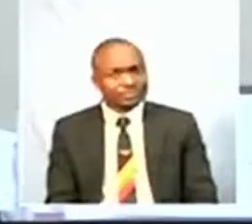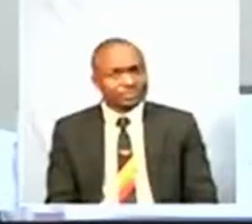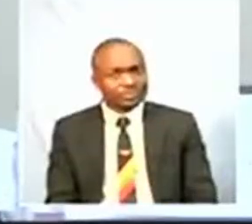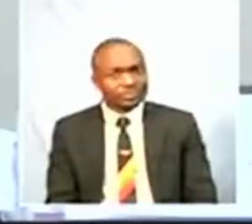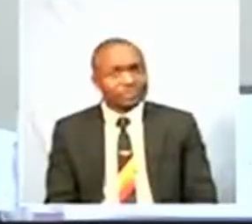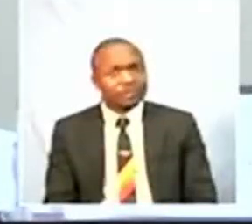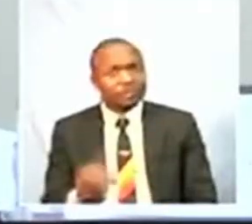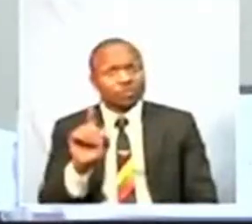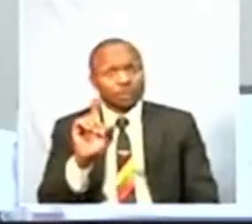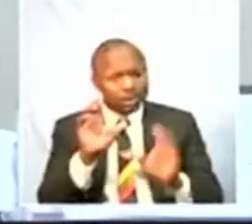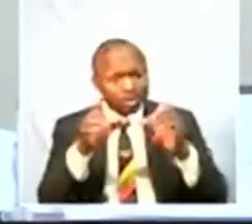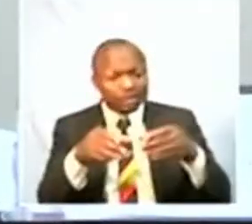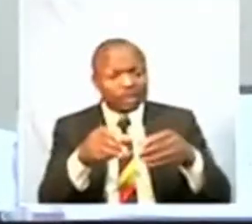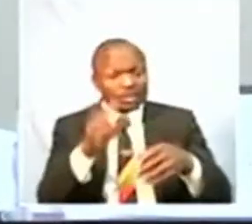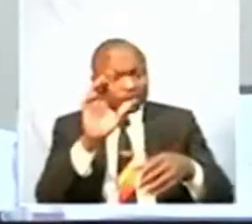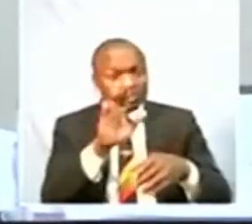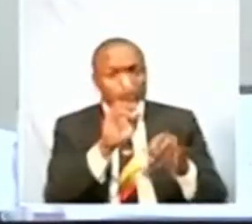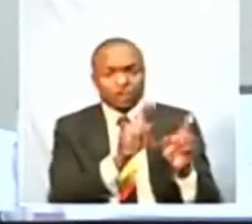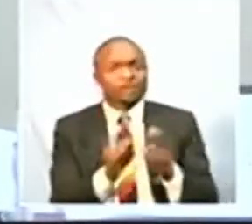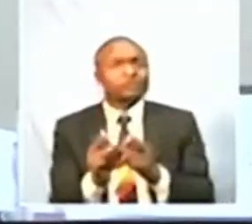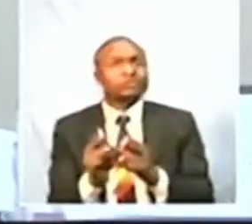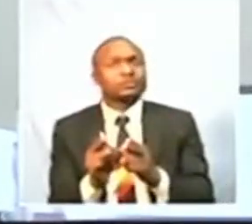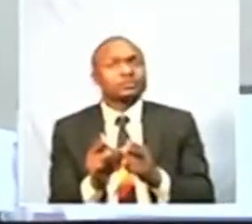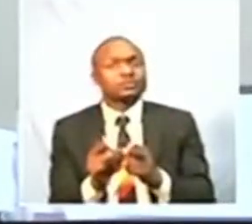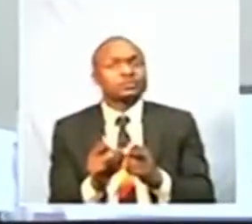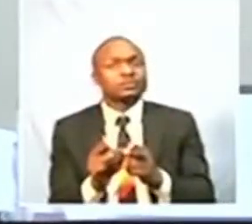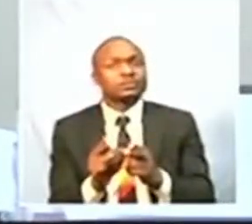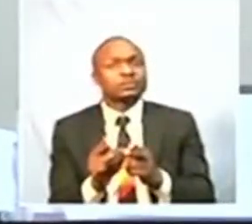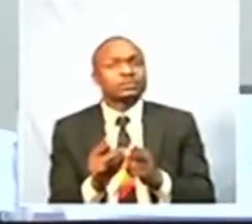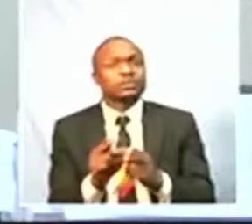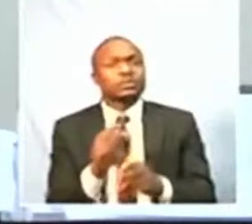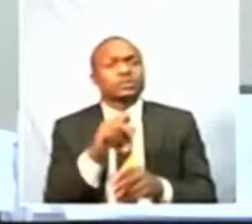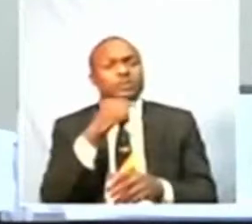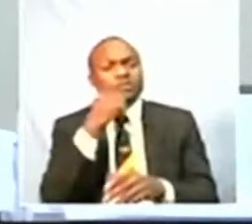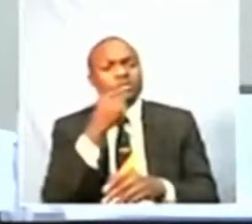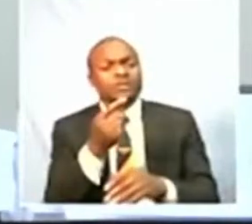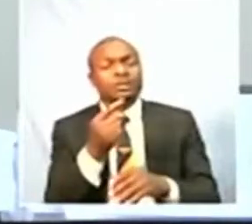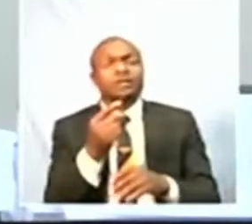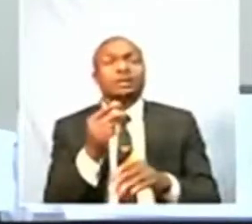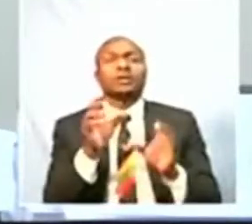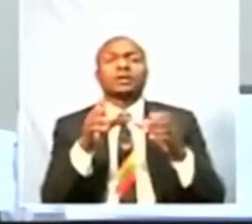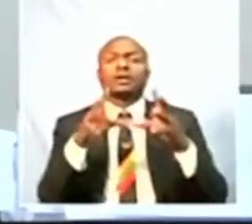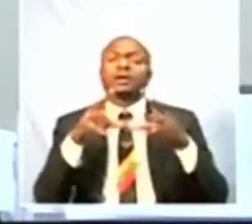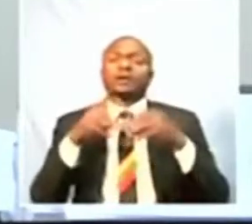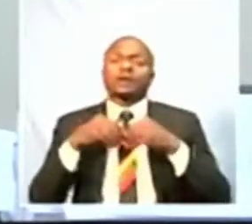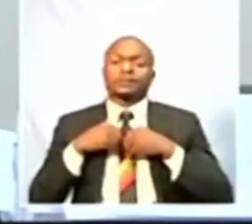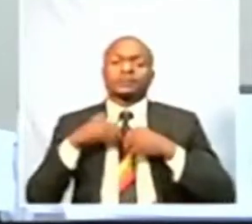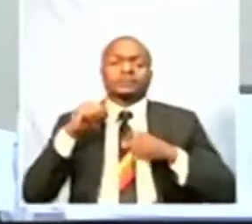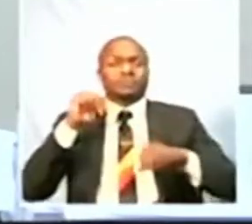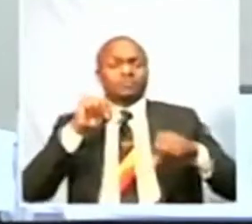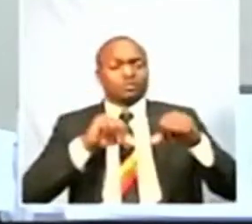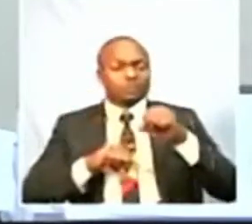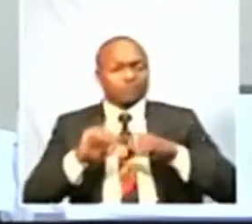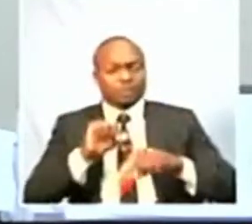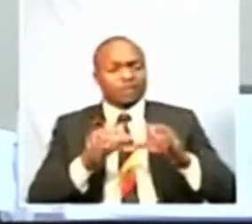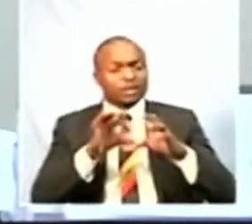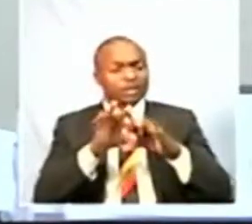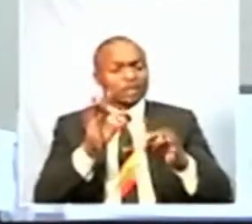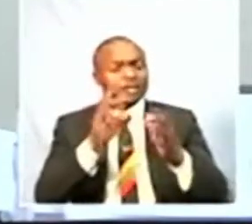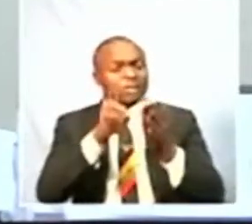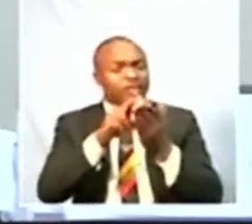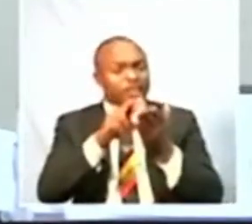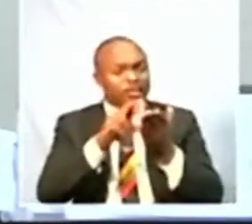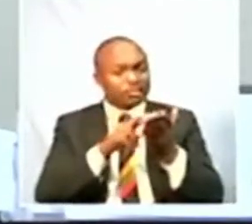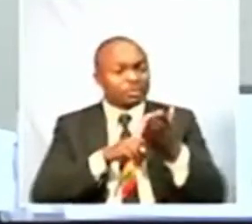Where is the council? And your response? You say council acknowledges the observation of the auditors and wishes to report that at the time of